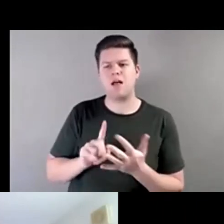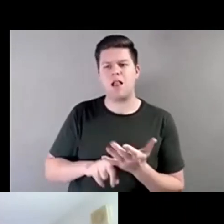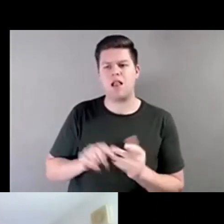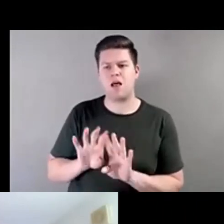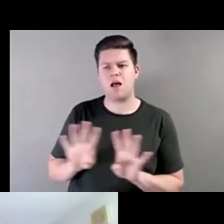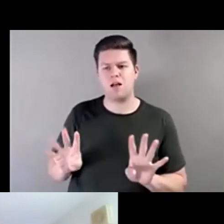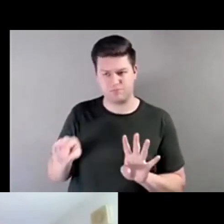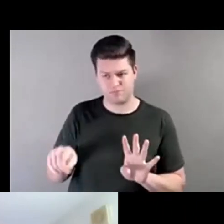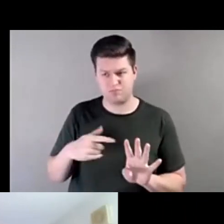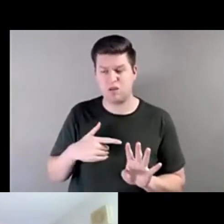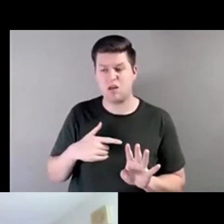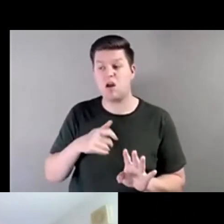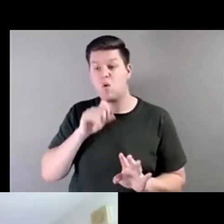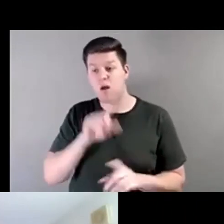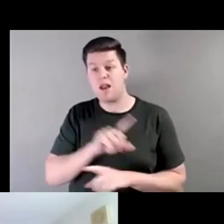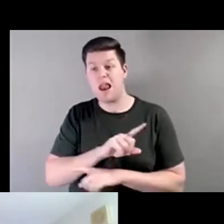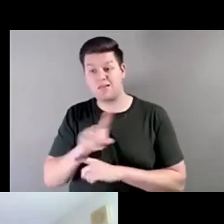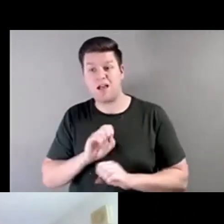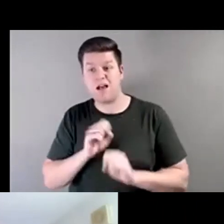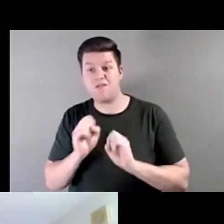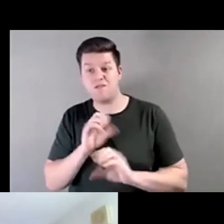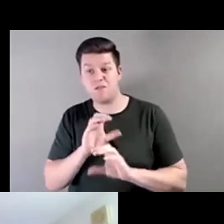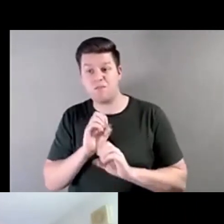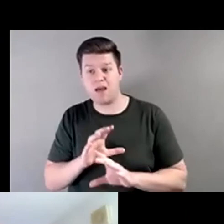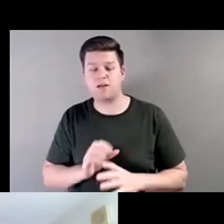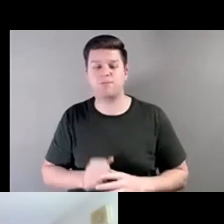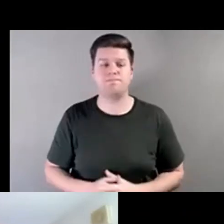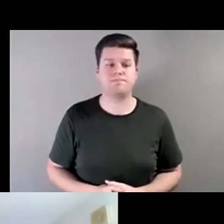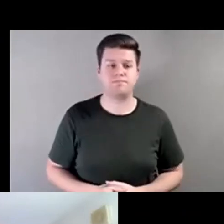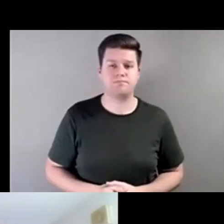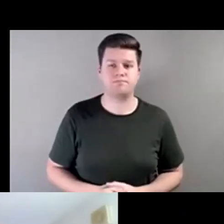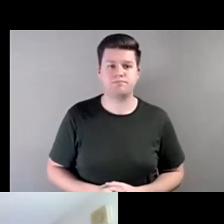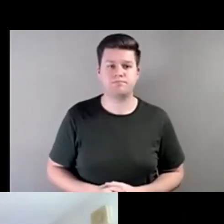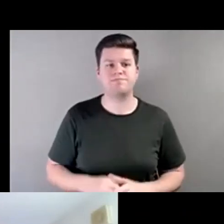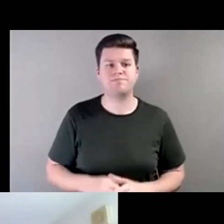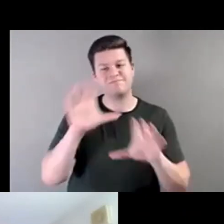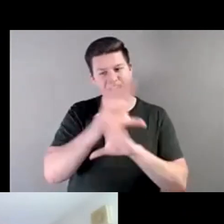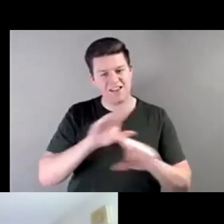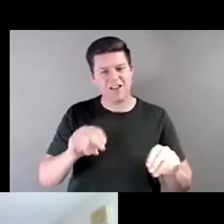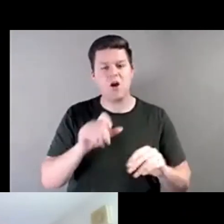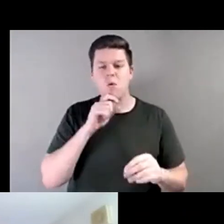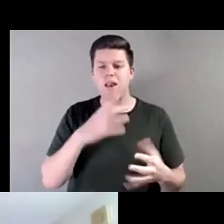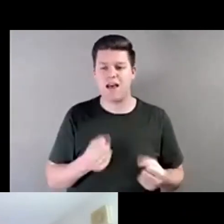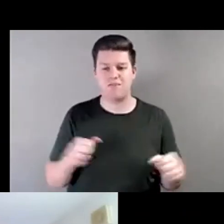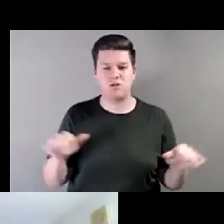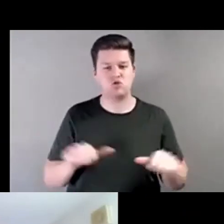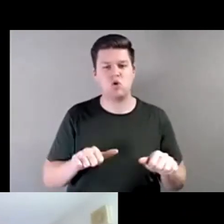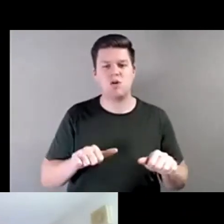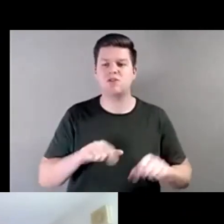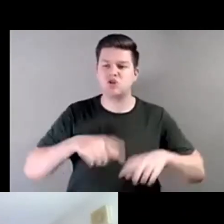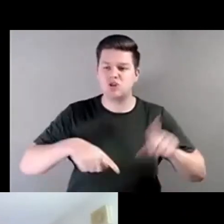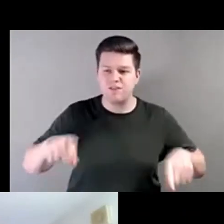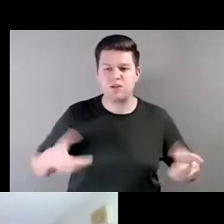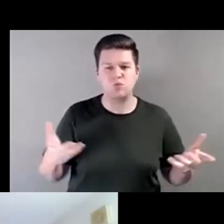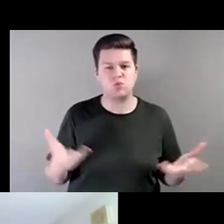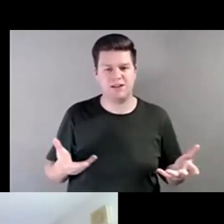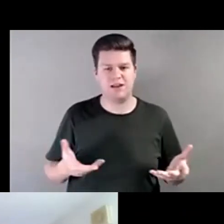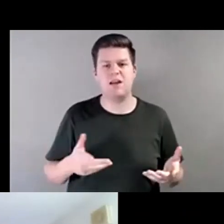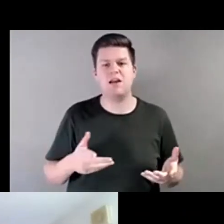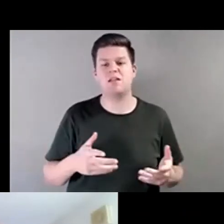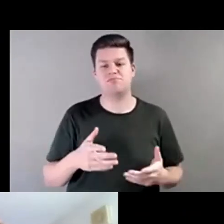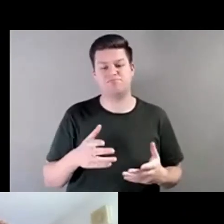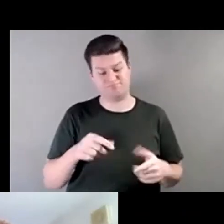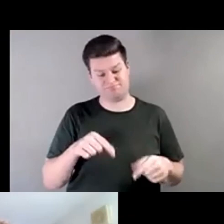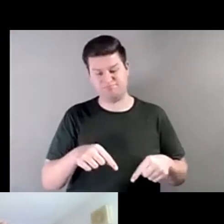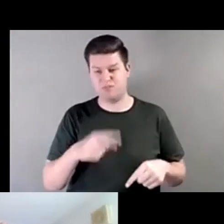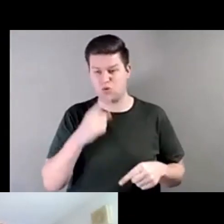well. So just a reminder, there will be a short feedback survey after today. Please do take a few minutes to give us your thoughts on today's